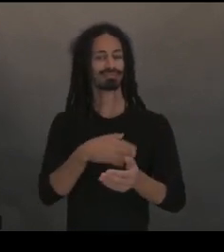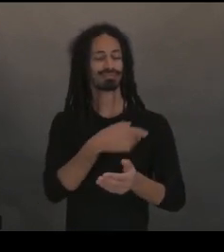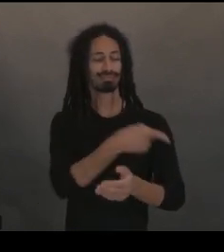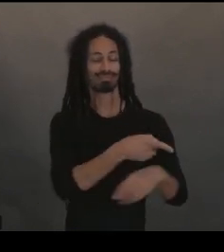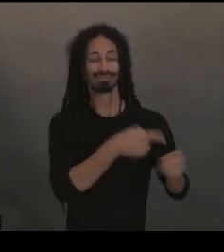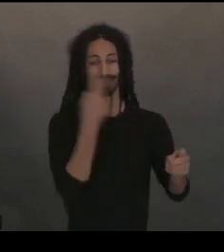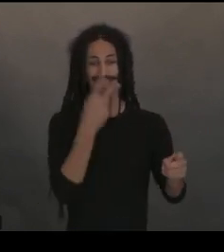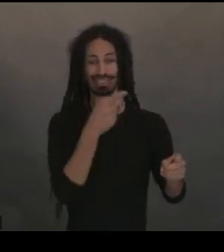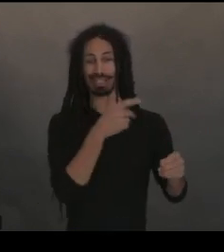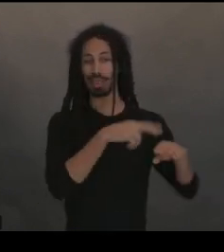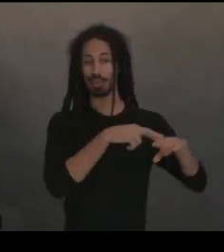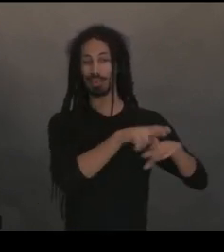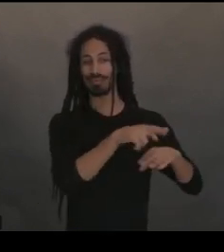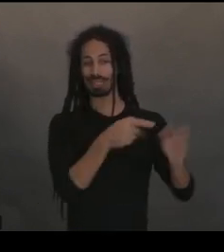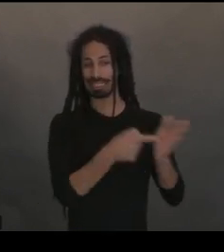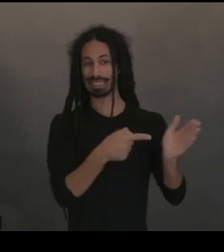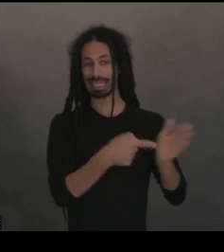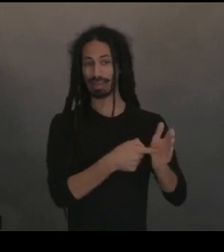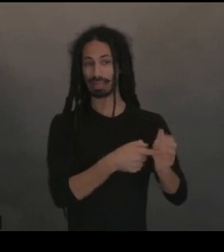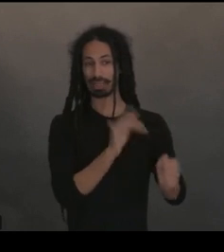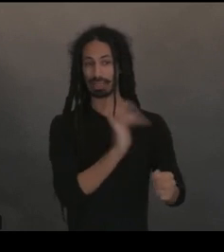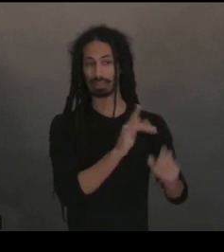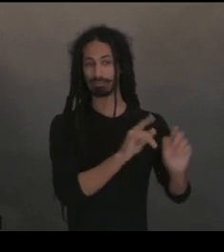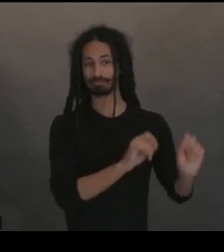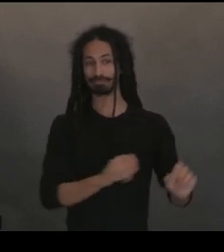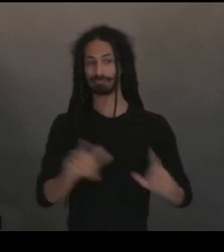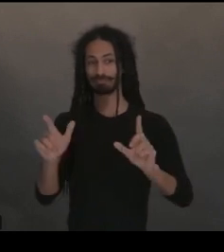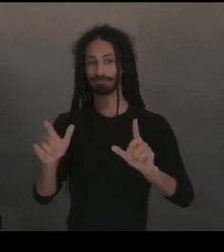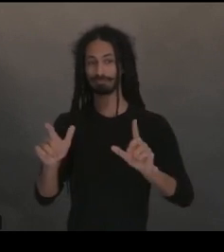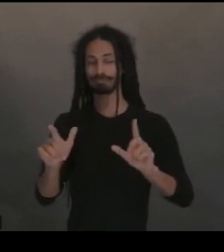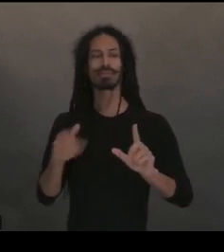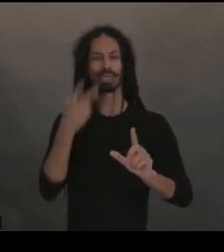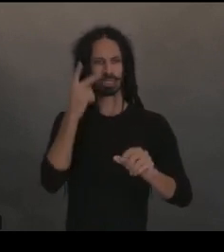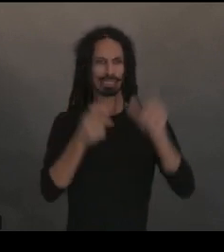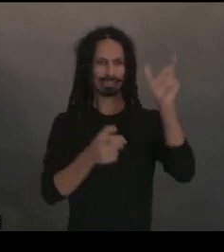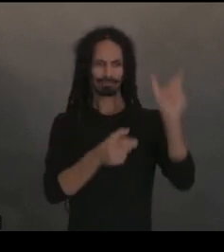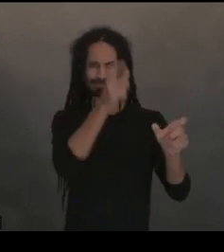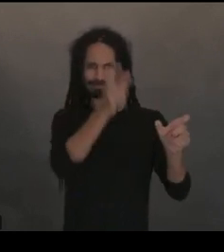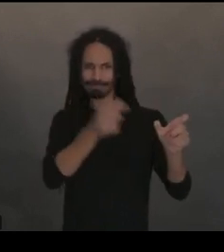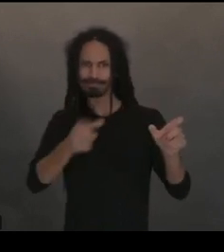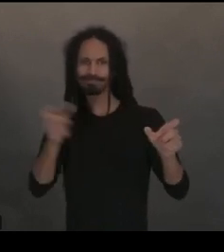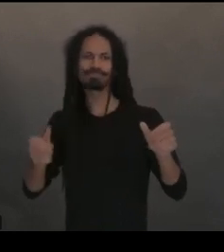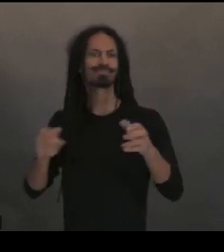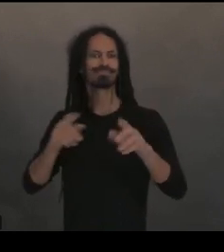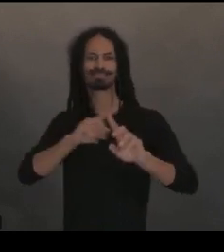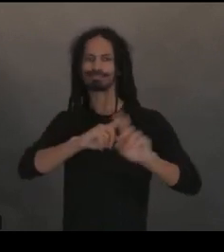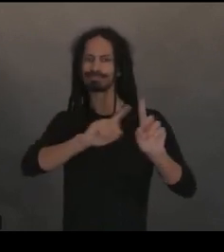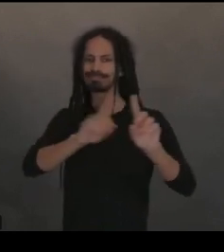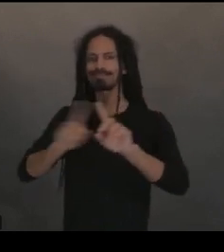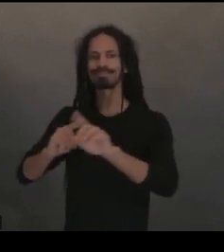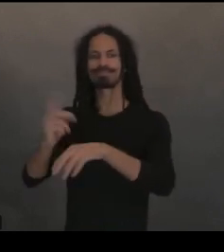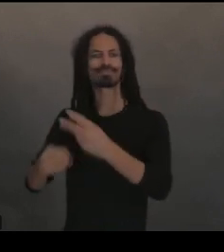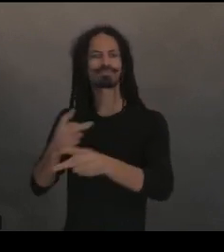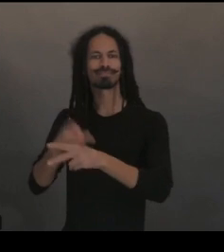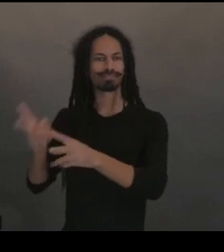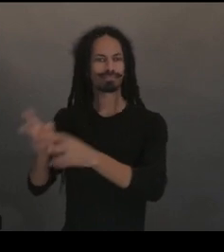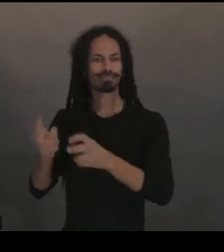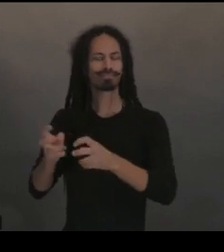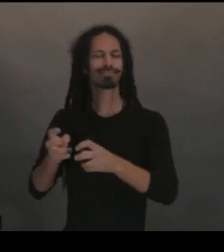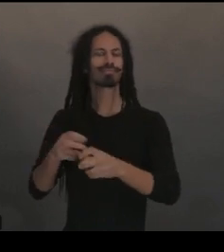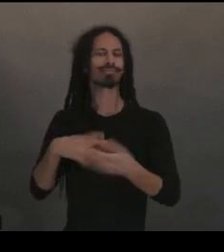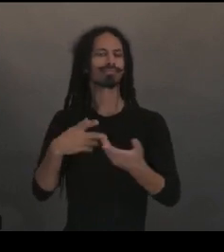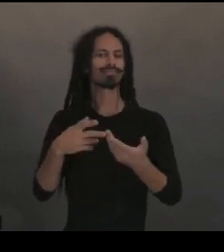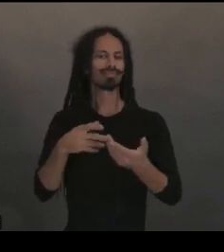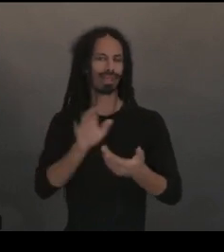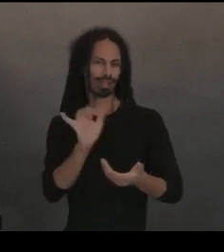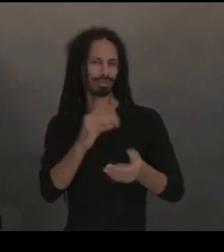Examples. And across the reference examples, there's a range of different source types, and then some templates on